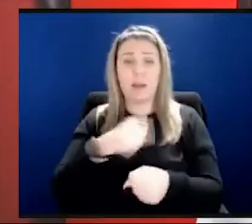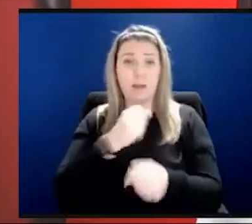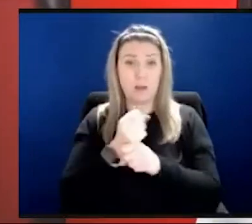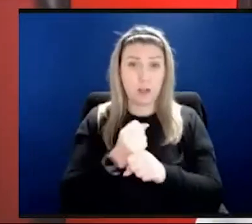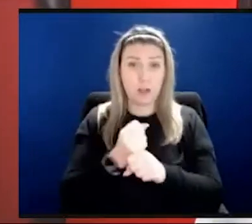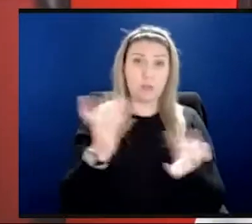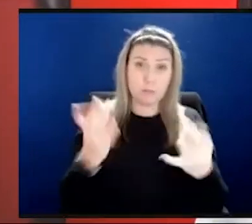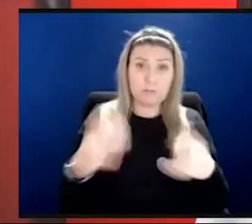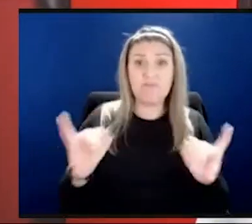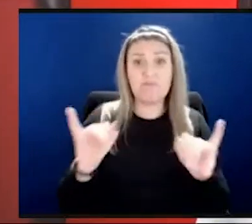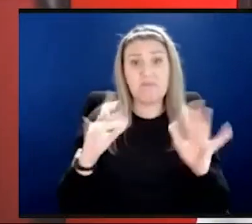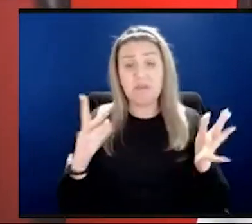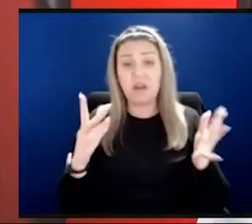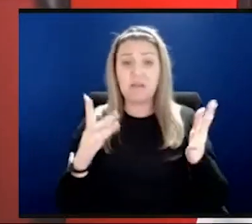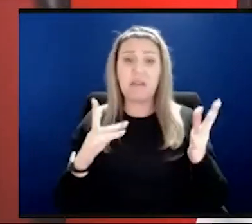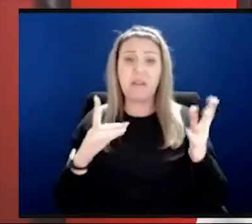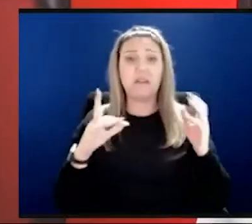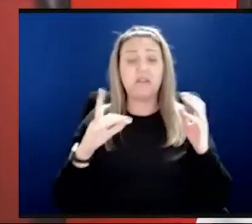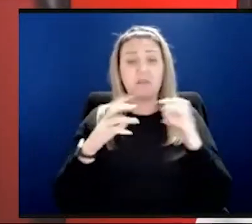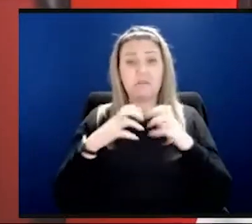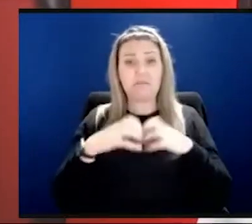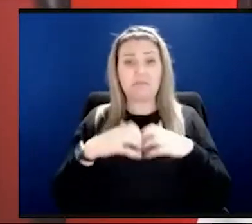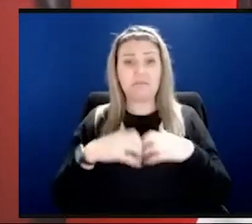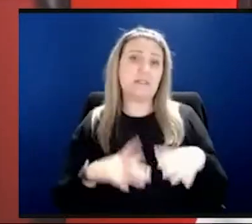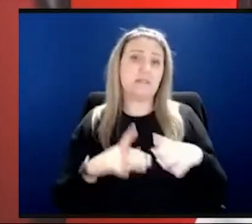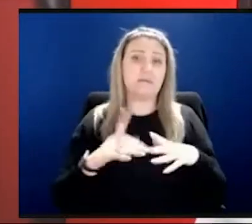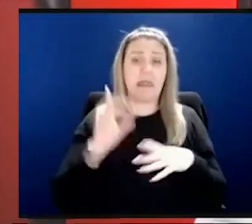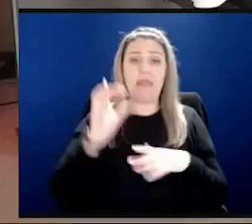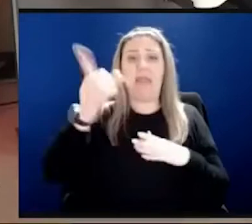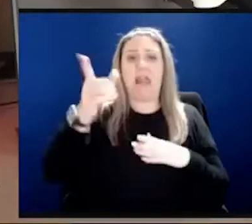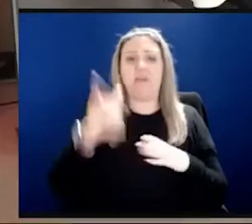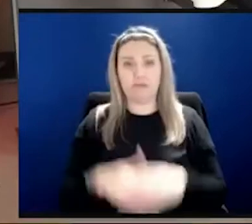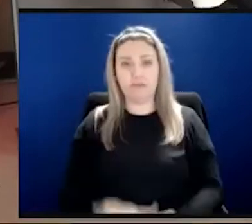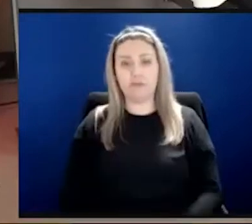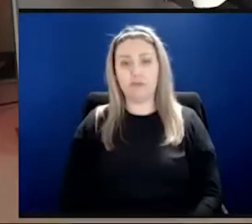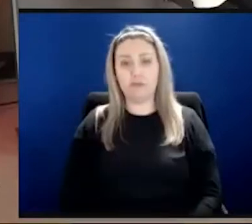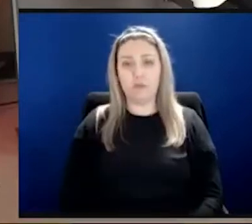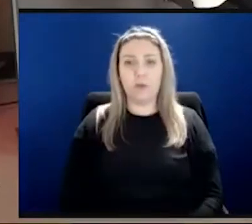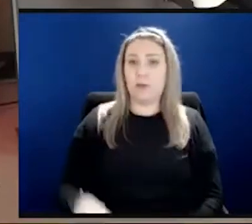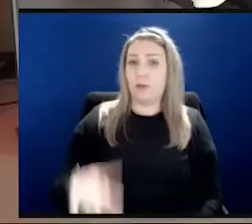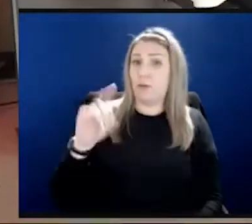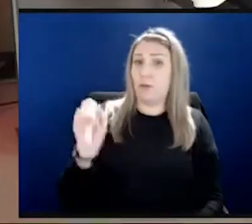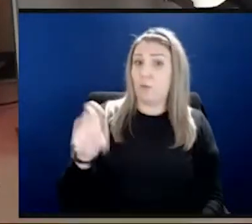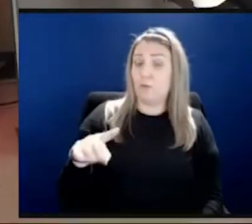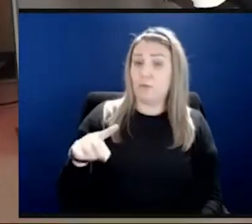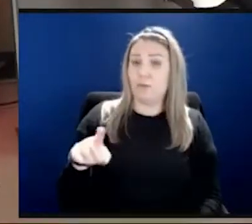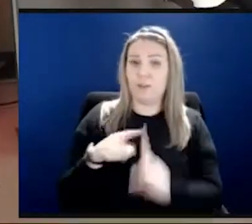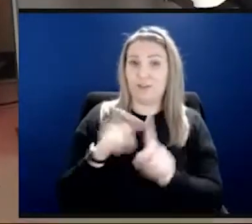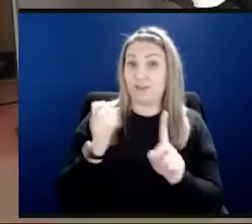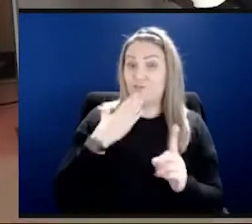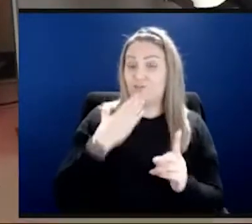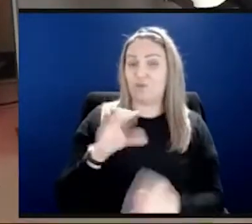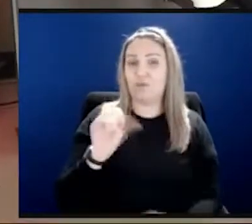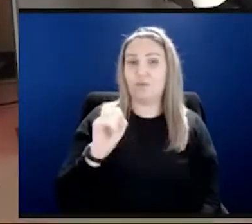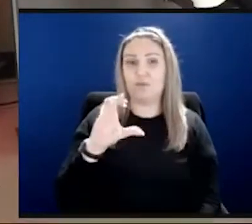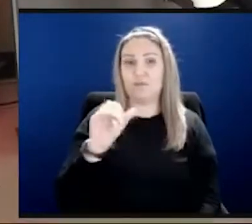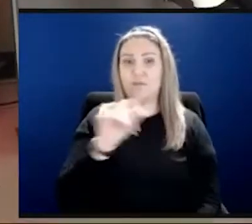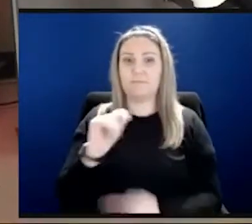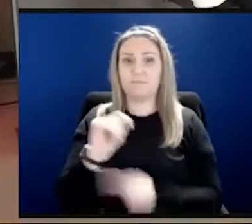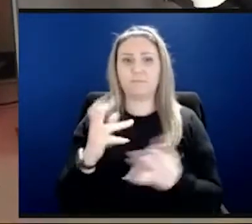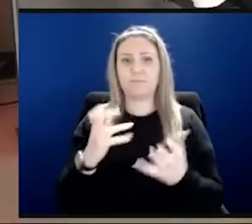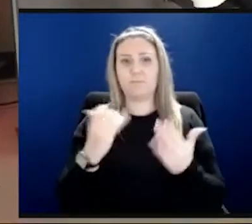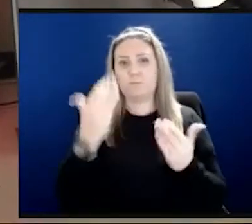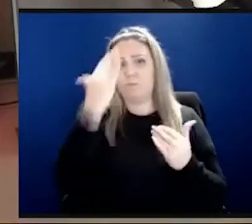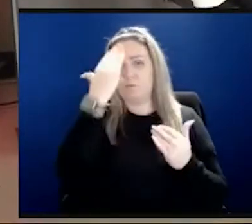to go down in the long term. I have a question from, this is good, Scott. Scott wants to know, I've heard